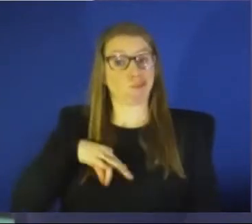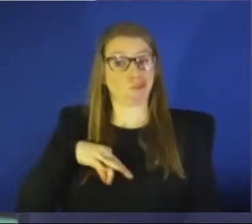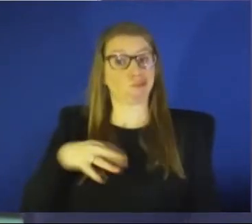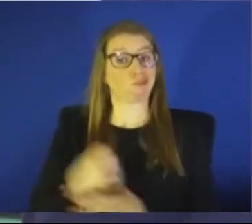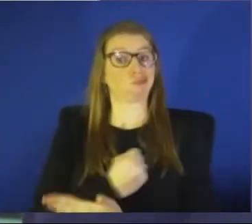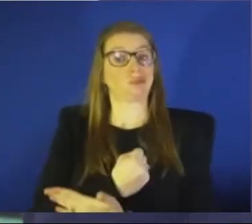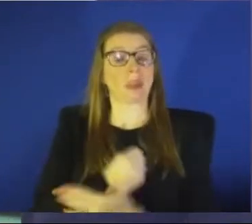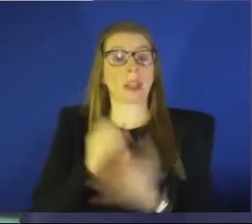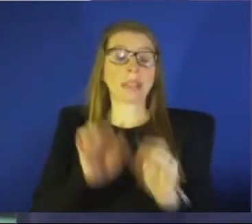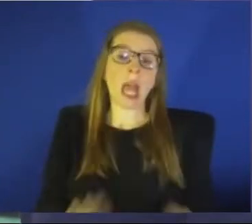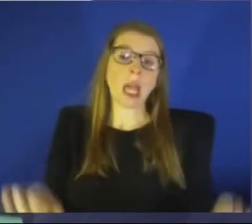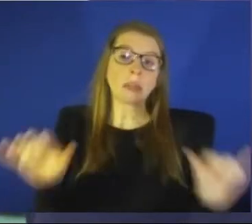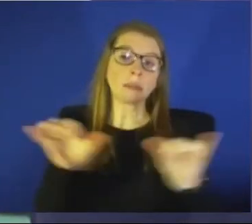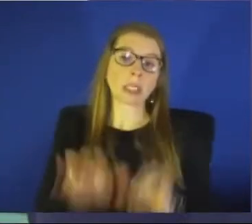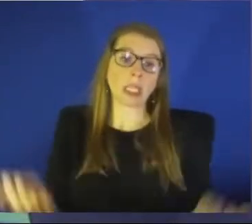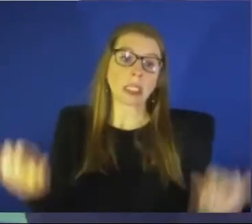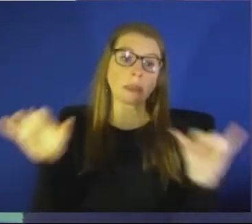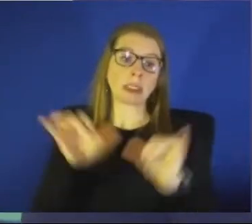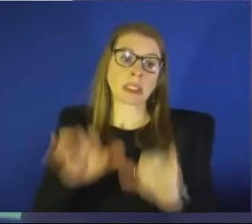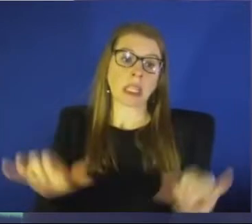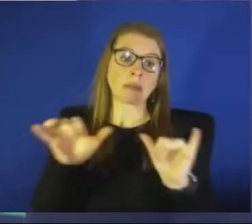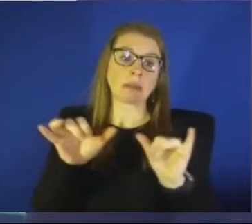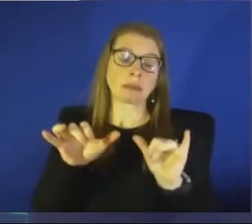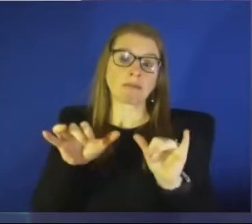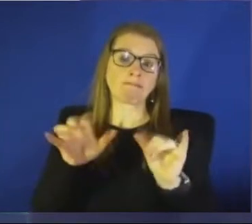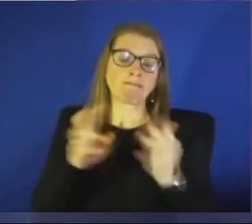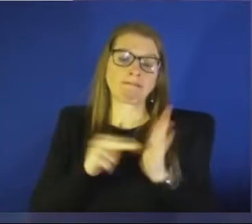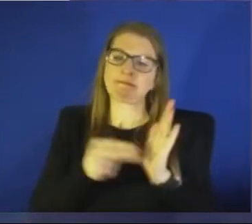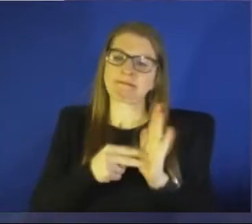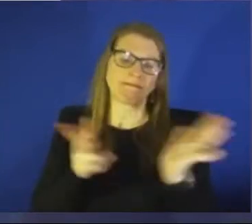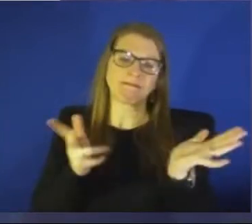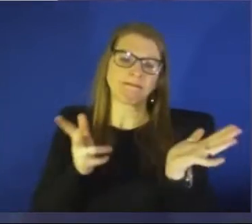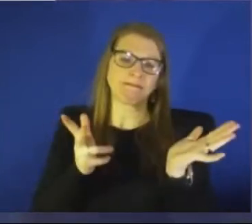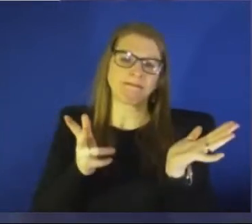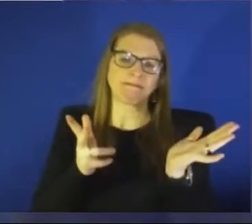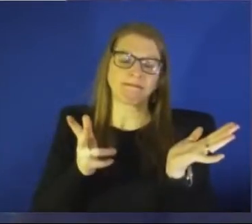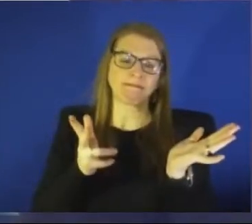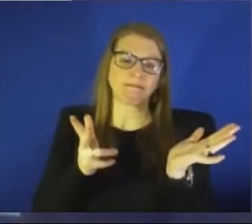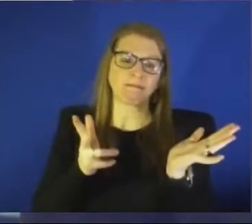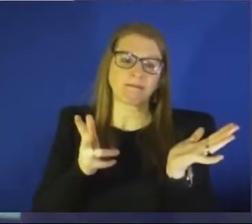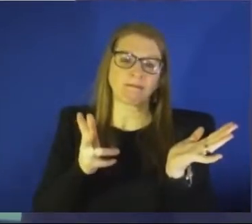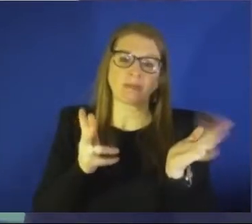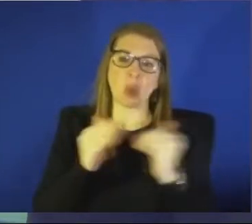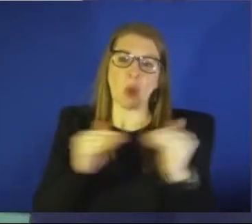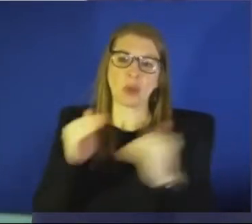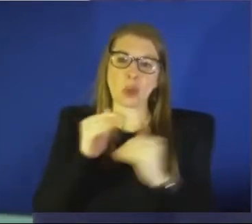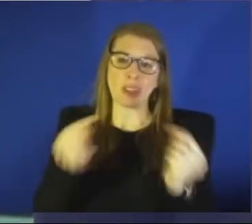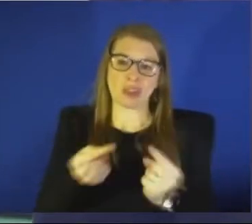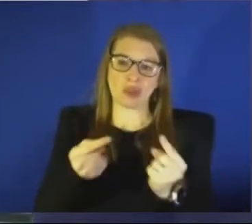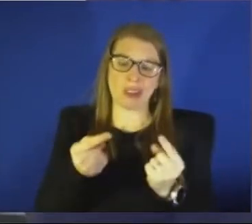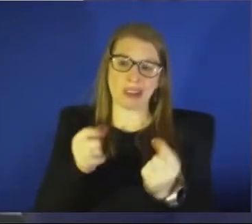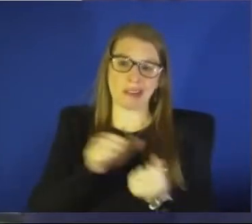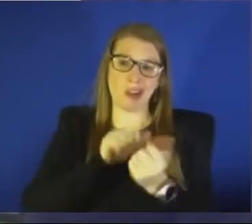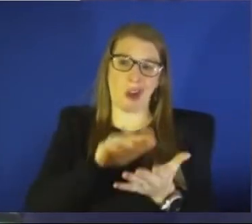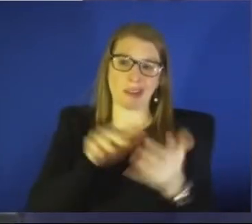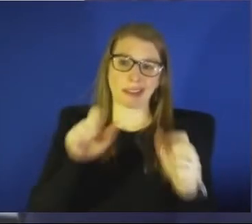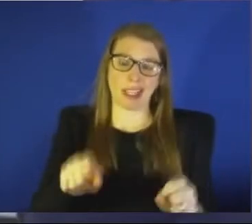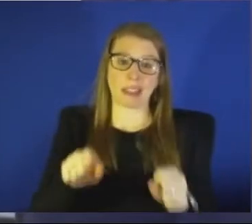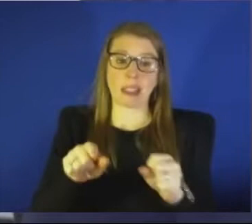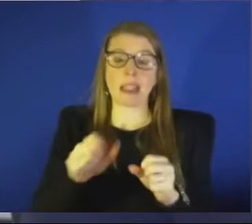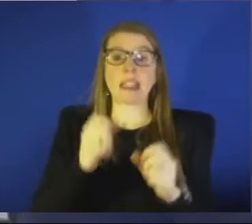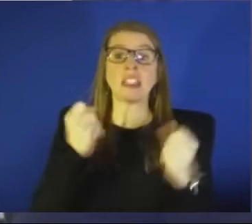again gets you to that point where you might have an overuse injury. And so doing things in the gym, doing things